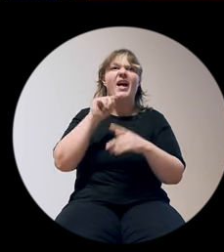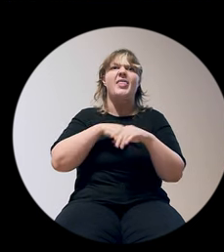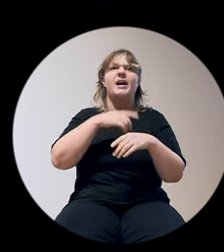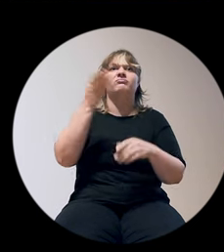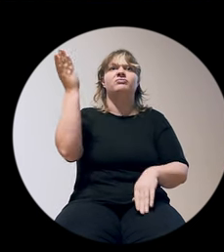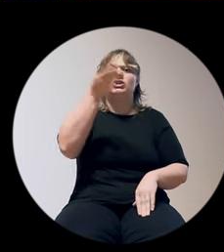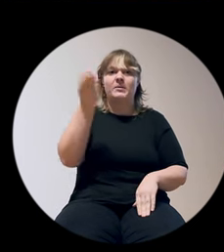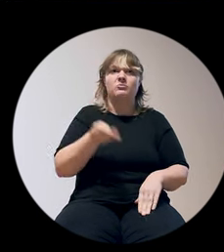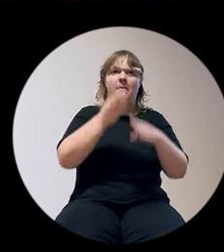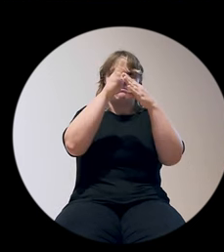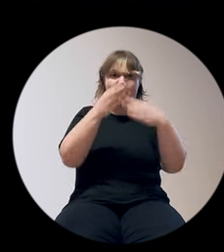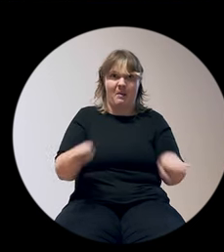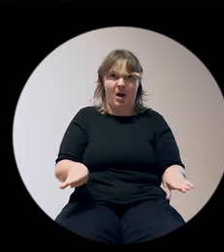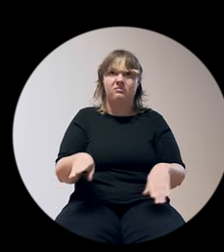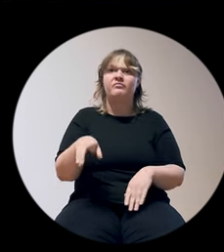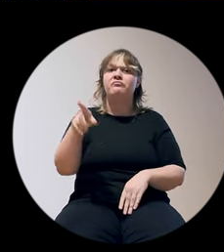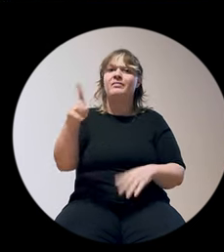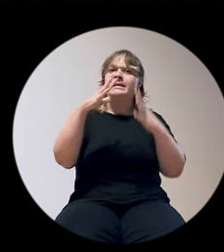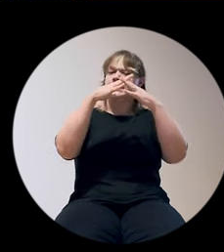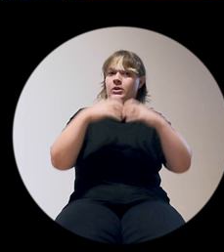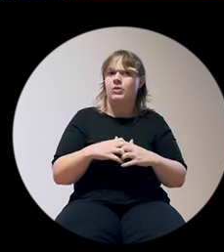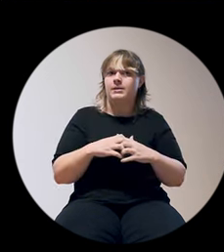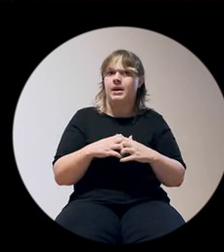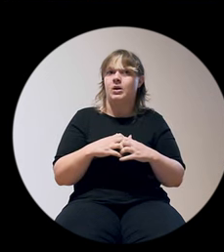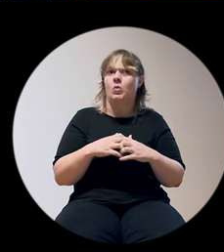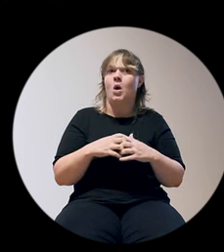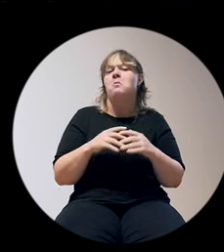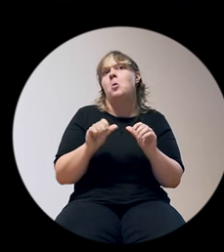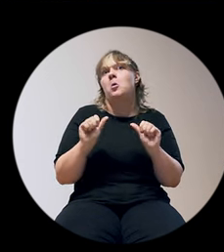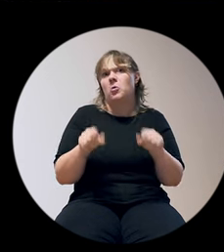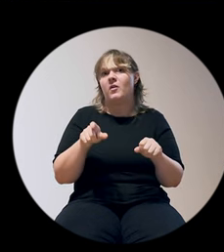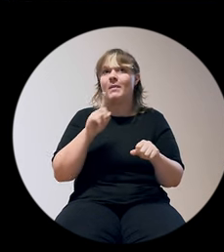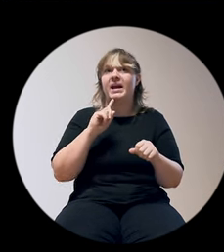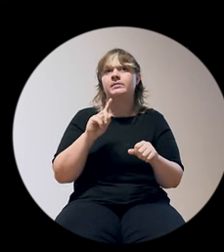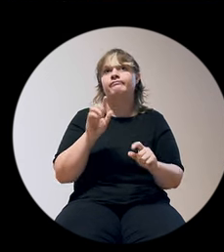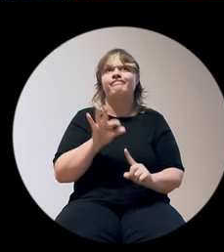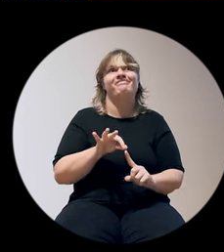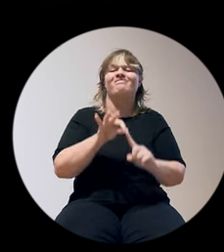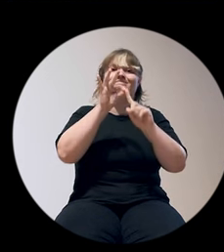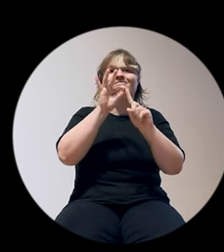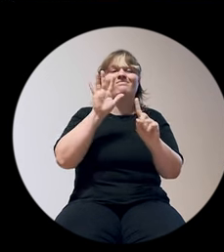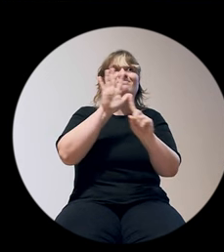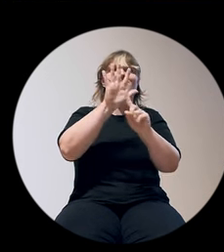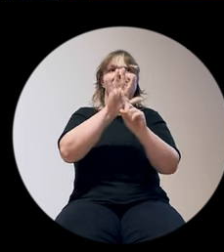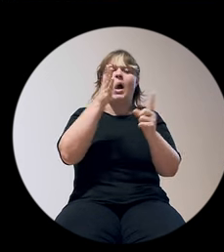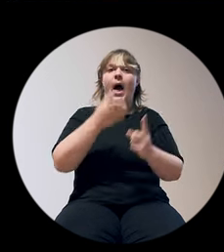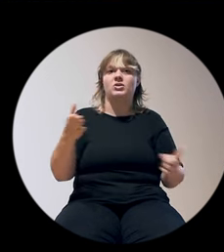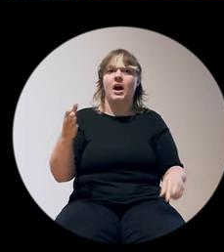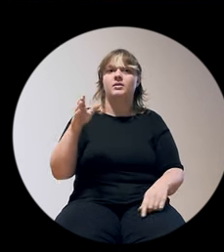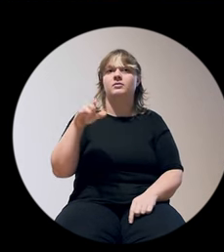showing it then as his own, essentially deconstructing what could have been a tokenized object, a relic